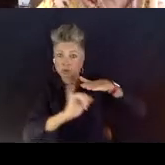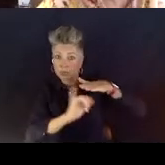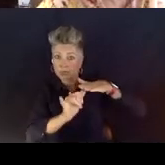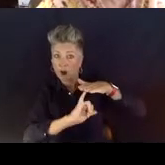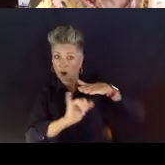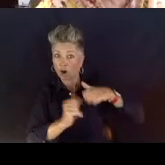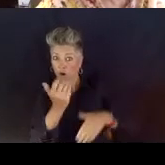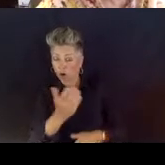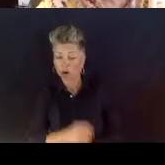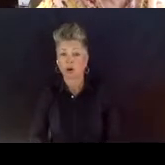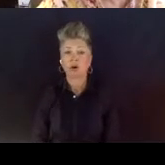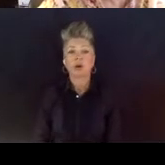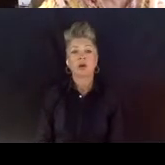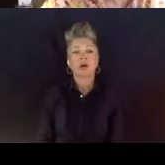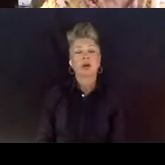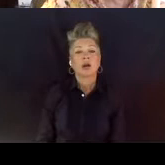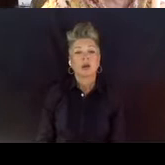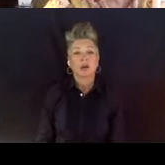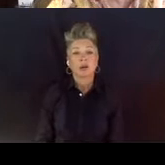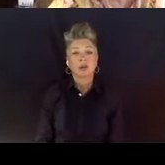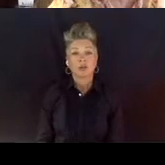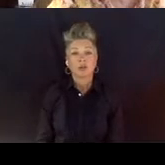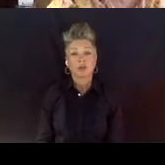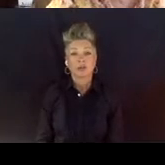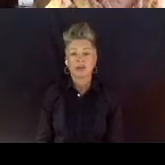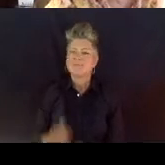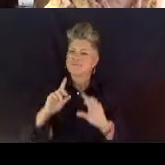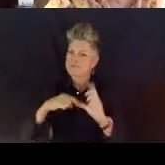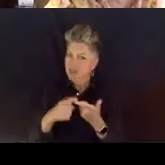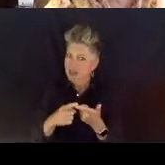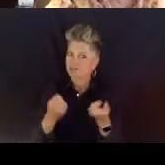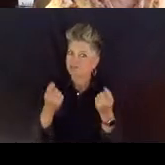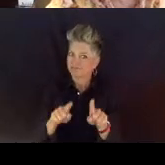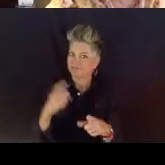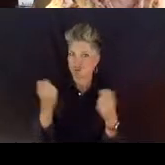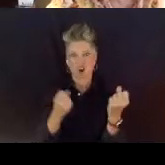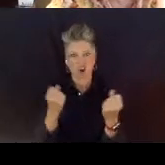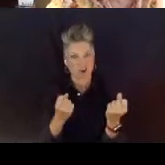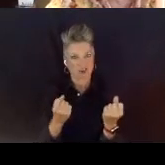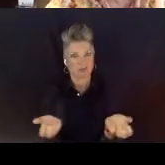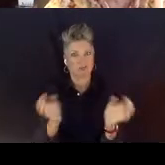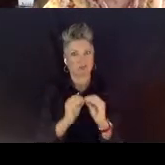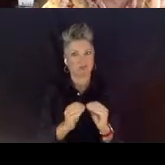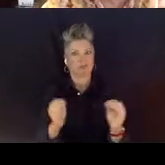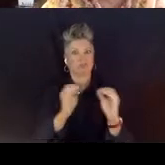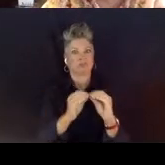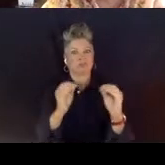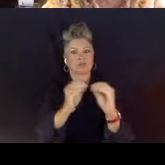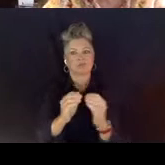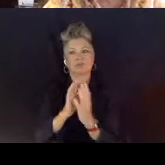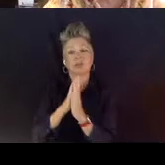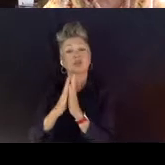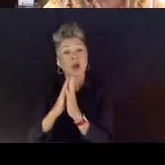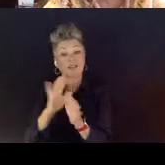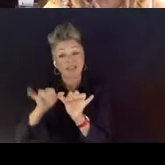But as motor vehicles started multiplying, traffic engineers began to focus